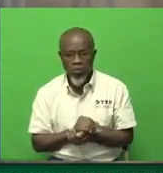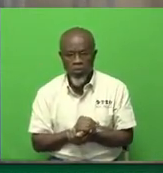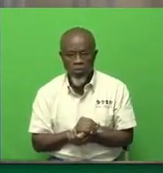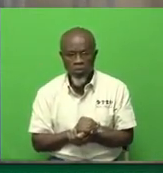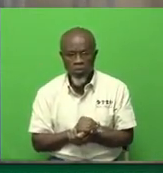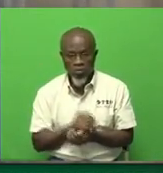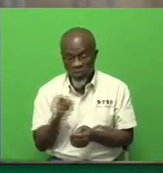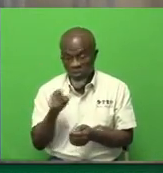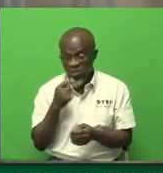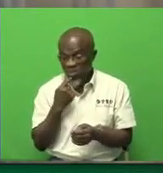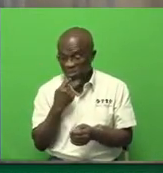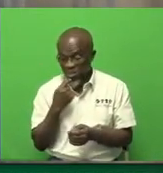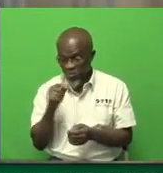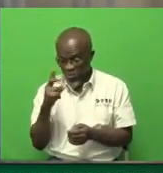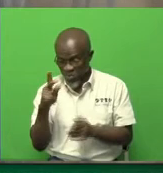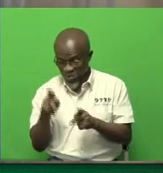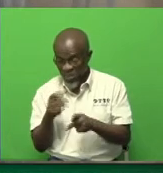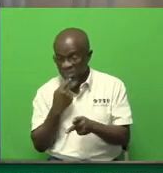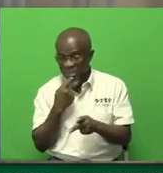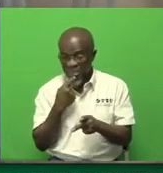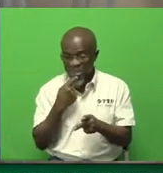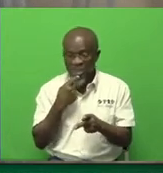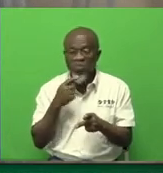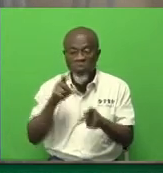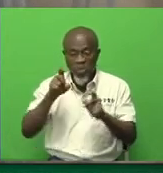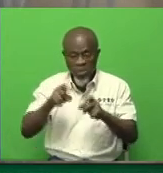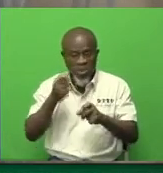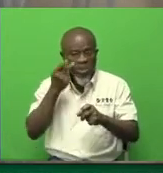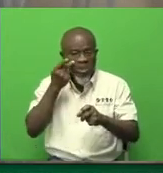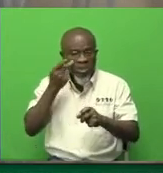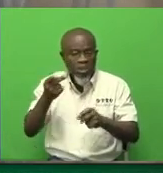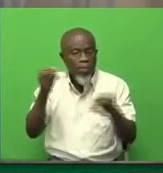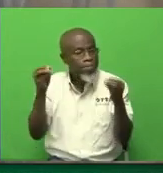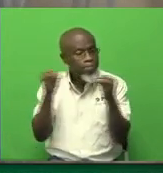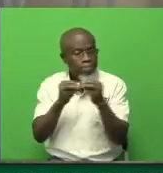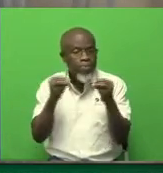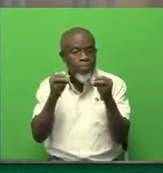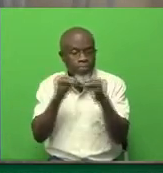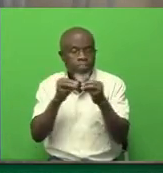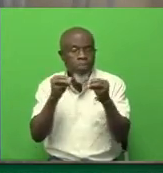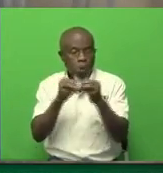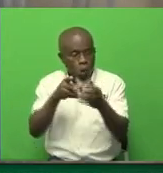the bill that there needs to be more autonomy for The Institute